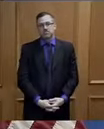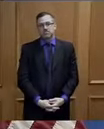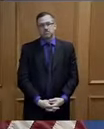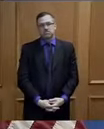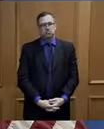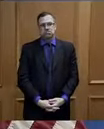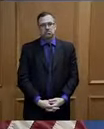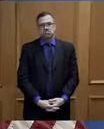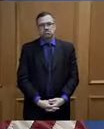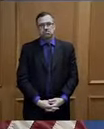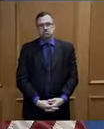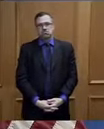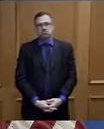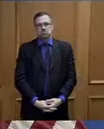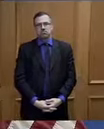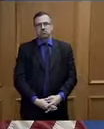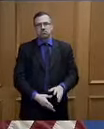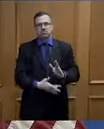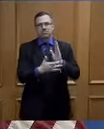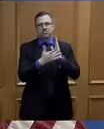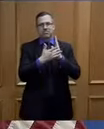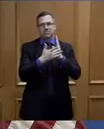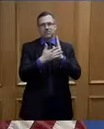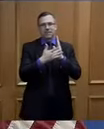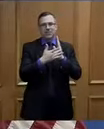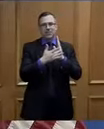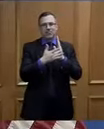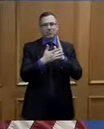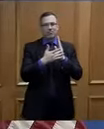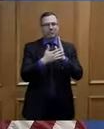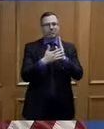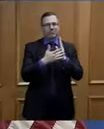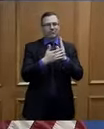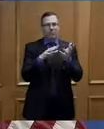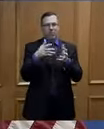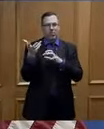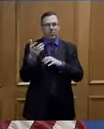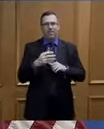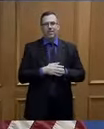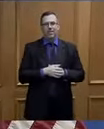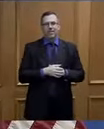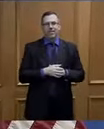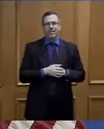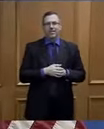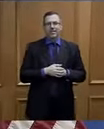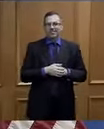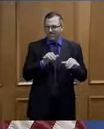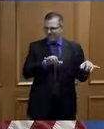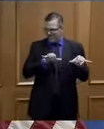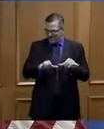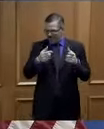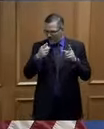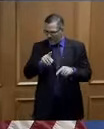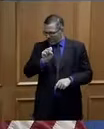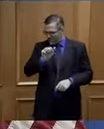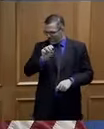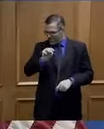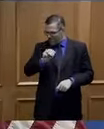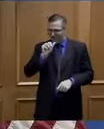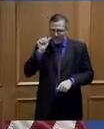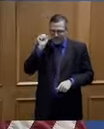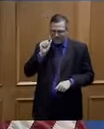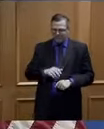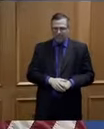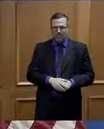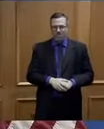Okay, it seems that he's experiencing some technical difficulties. It's what happened to Sam yesterday. It's happening to Chris today. All